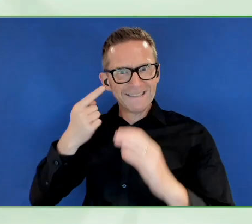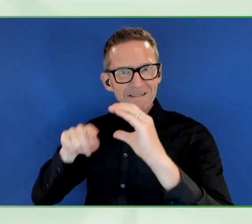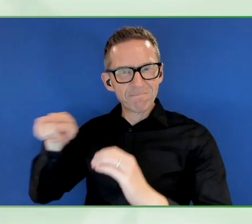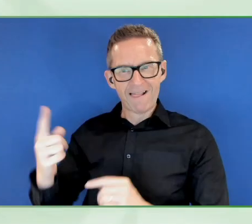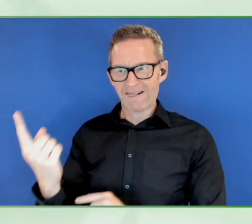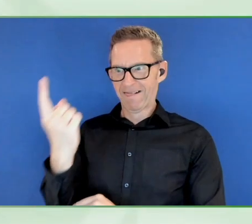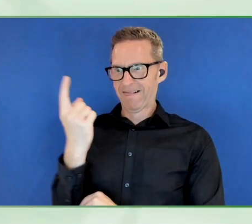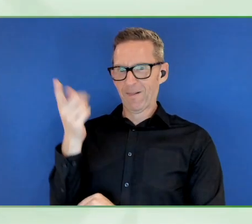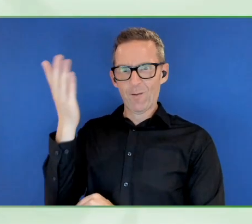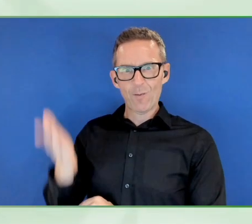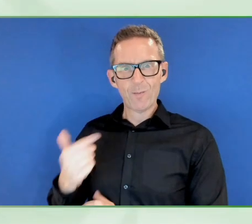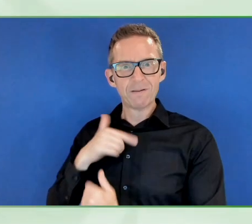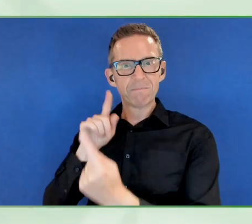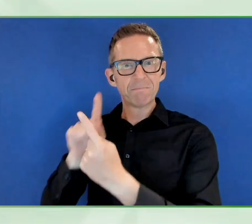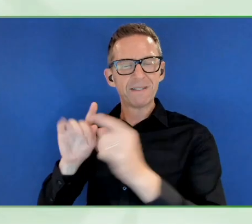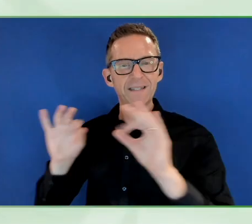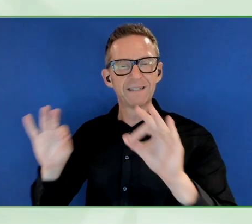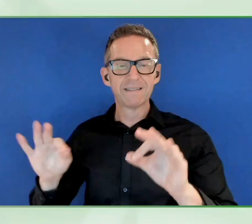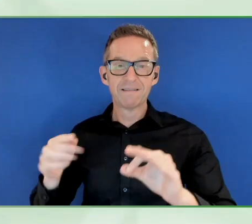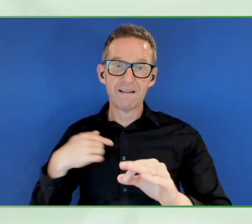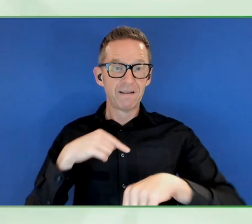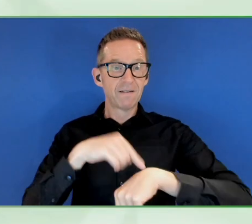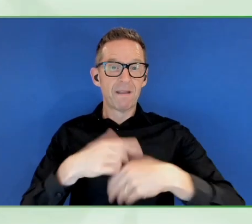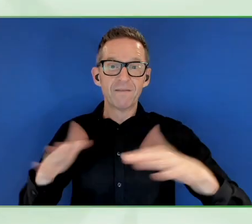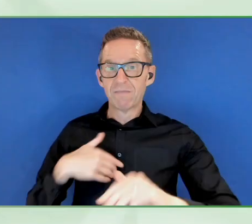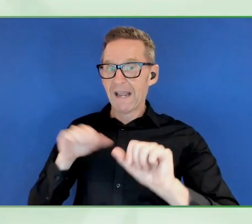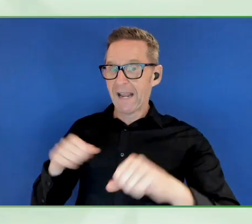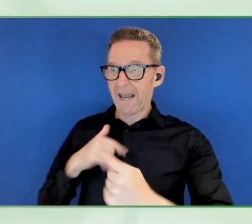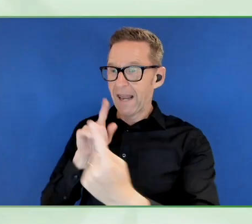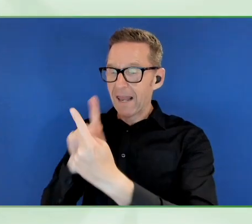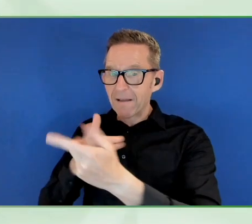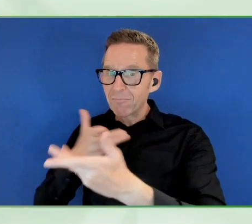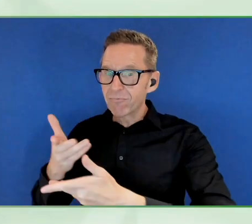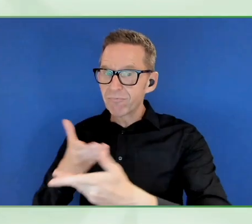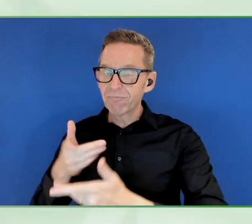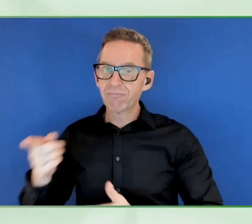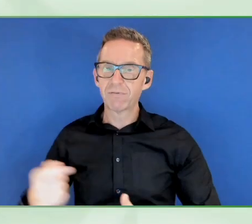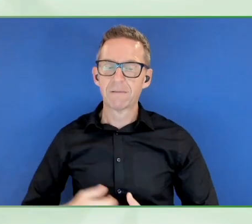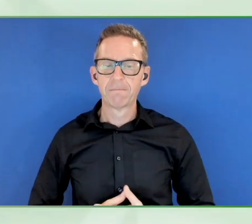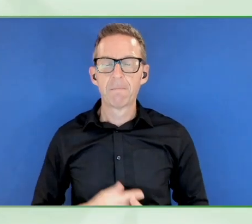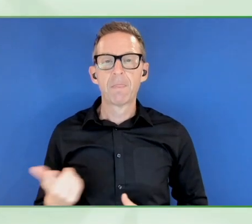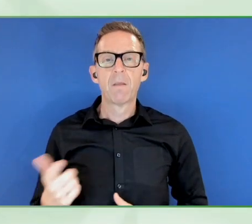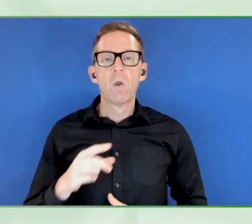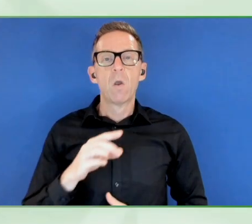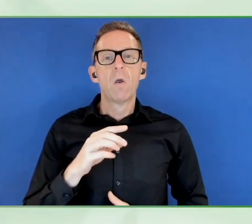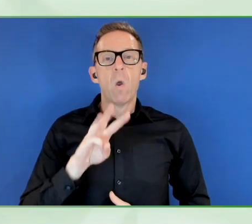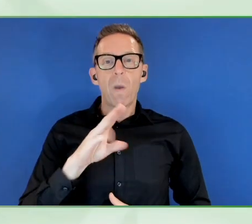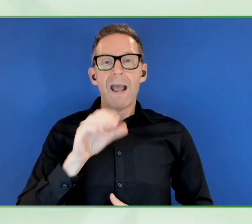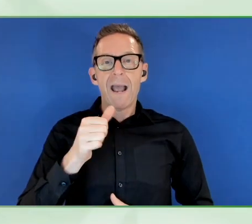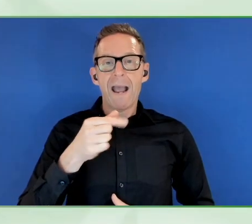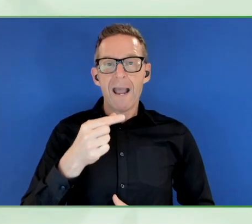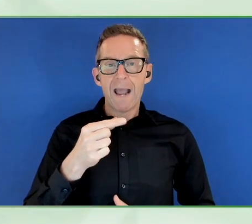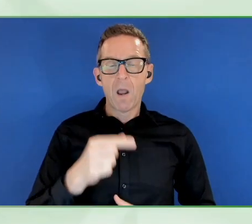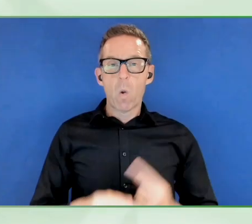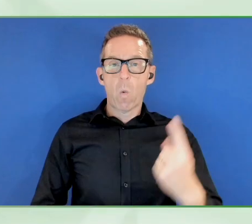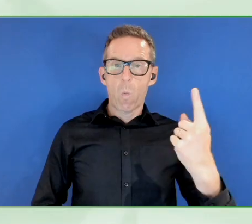because we're almost on time. But I will definitely say between WCAG 1 and 2, it took 8 years, because we